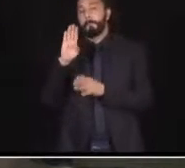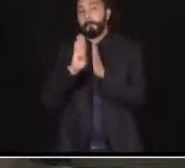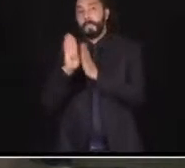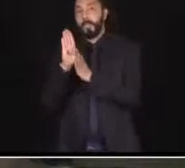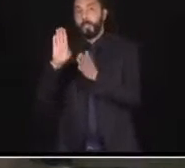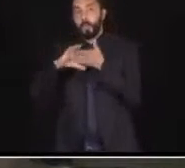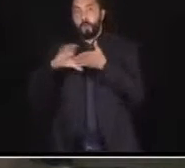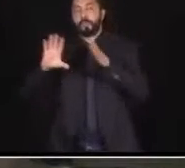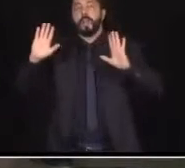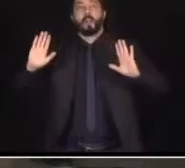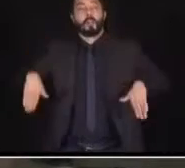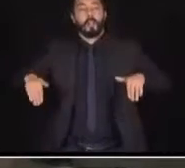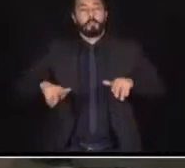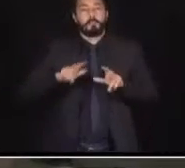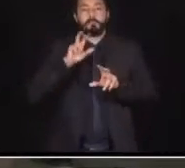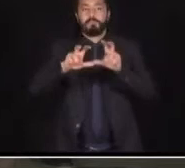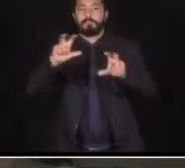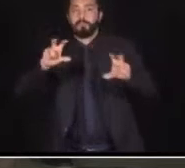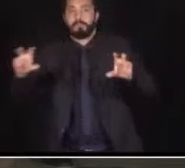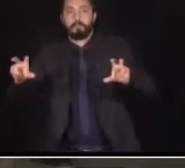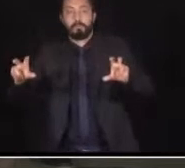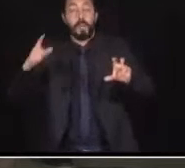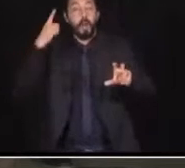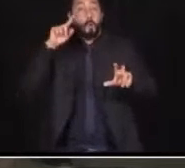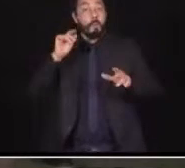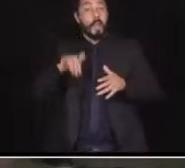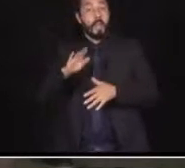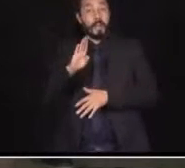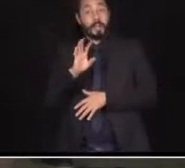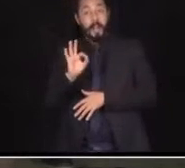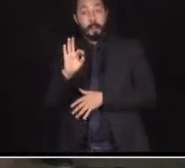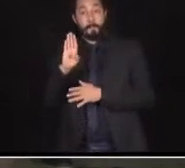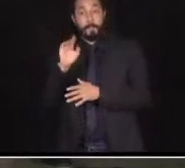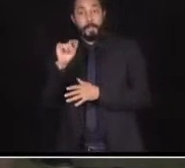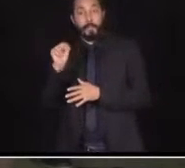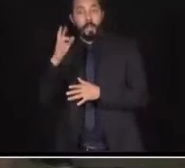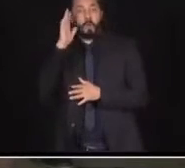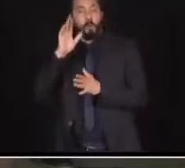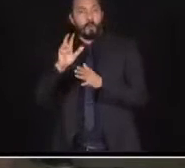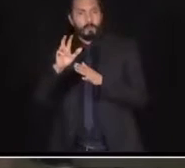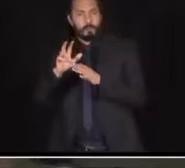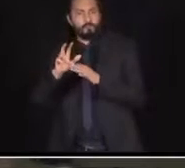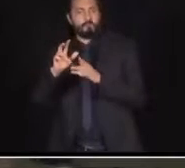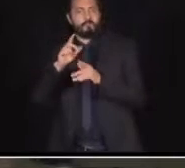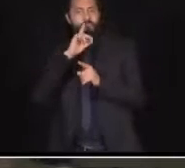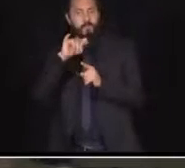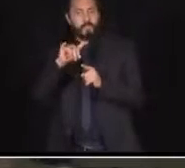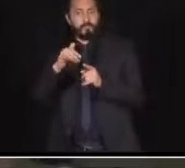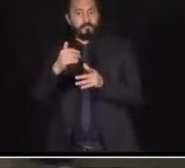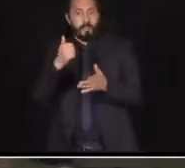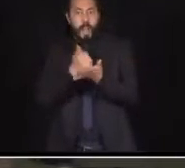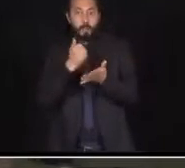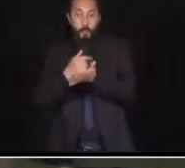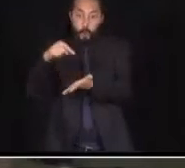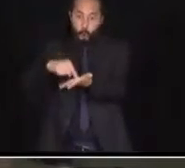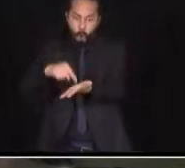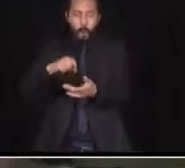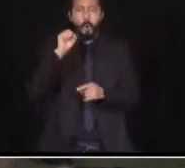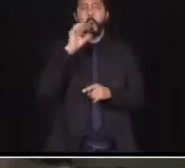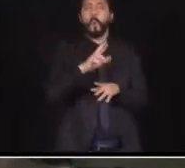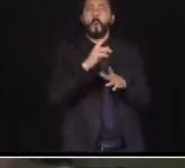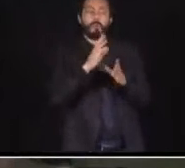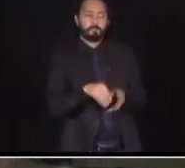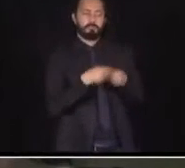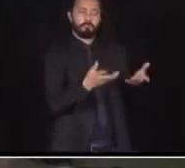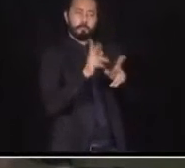$9 billion to offset some of that deficit, or will you be allocating it to kind of mitigate some of the impacts of the pandemic? Well, we look